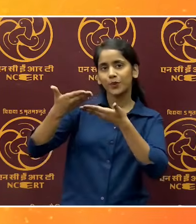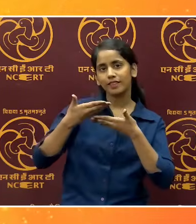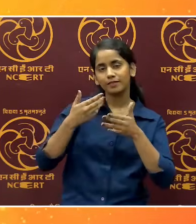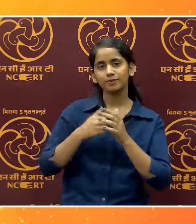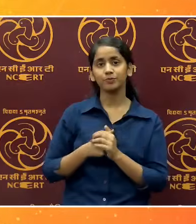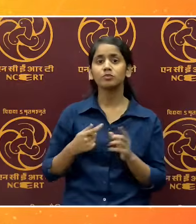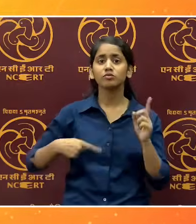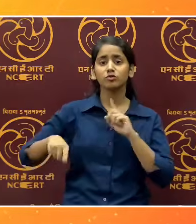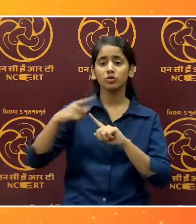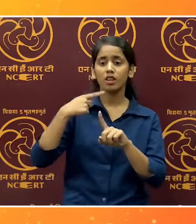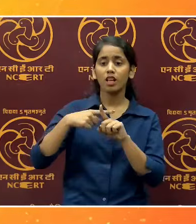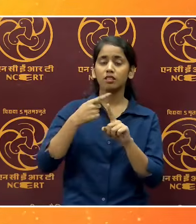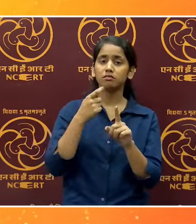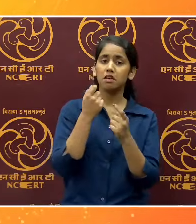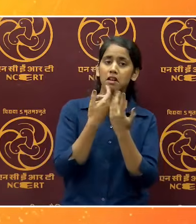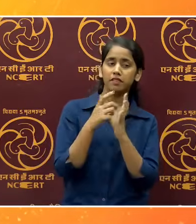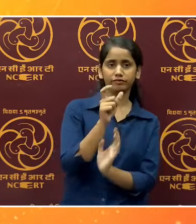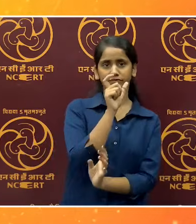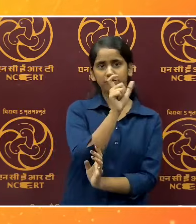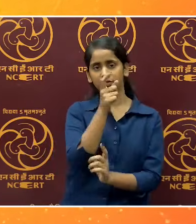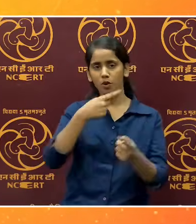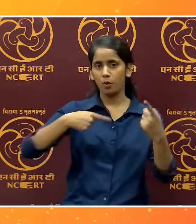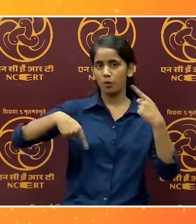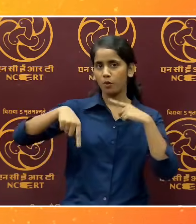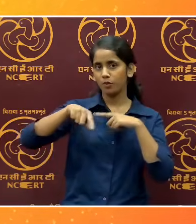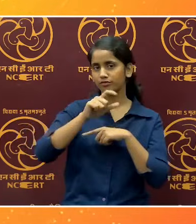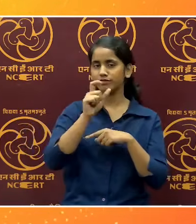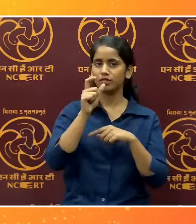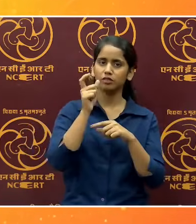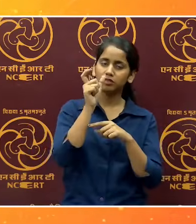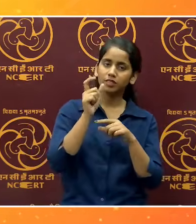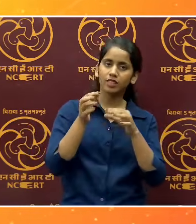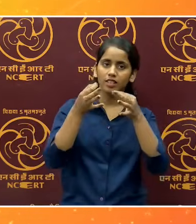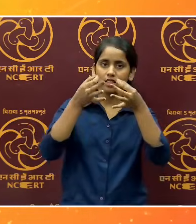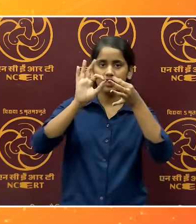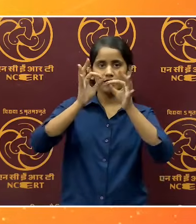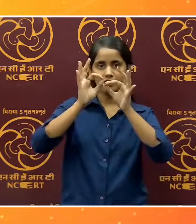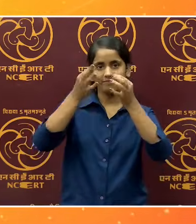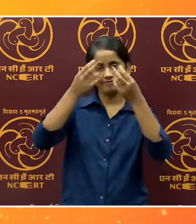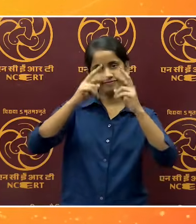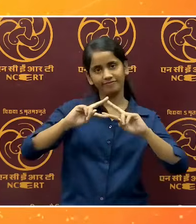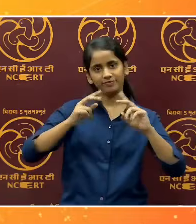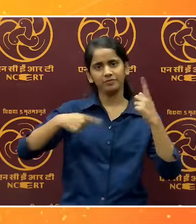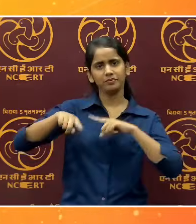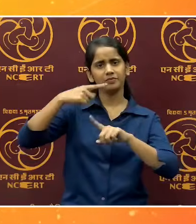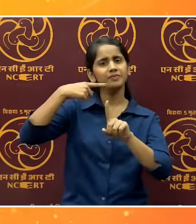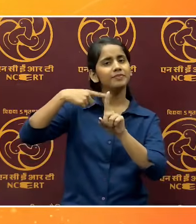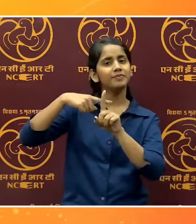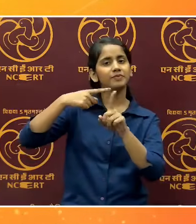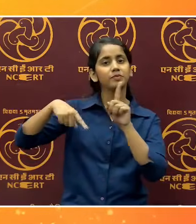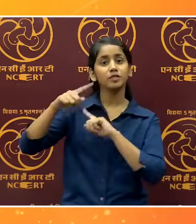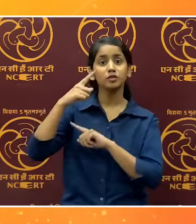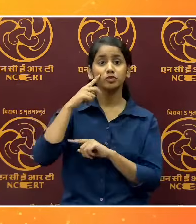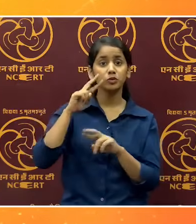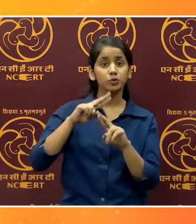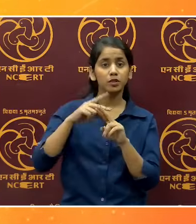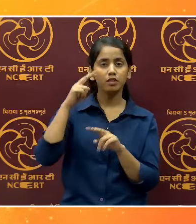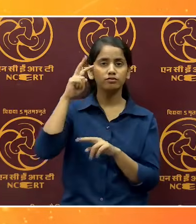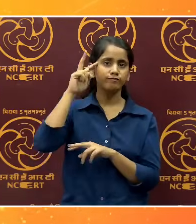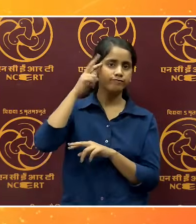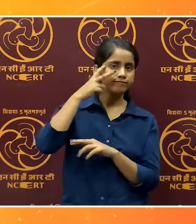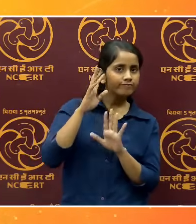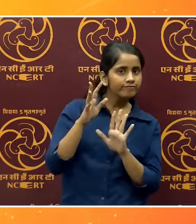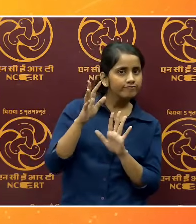She'll be interpreting each and every word being discussed in this particular program. And of course, if you have